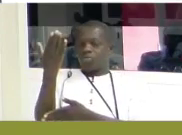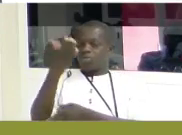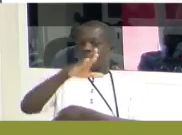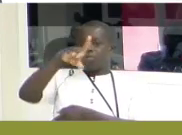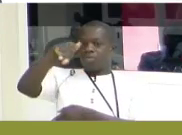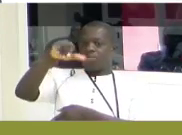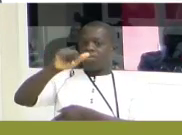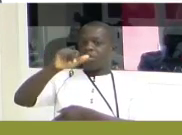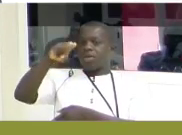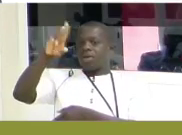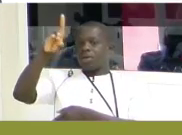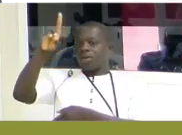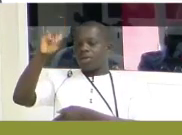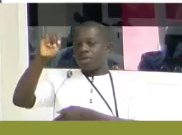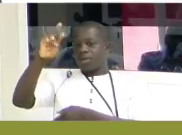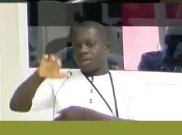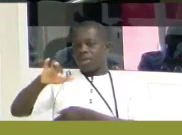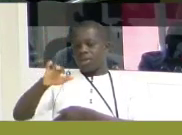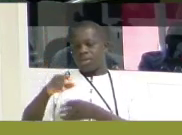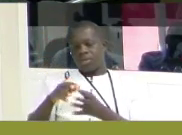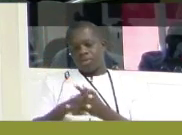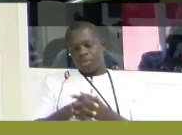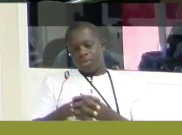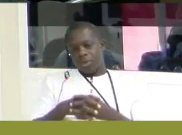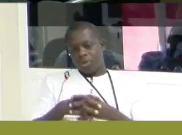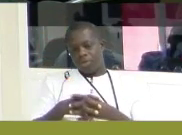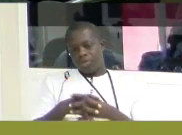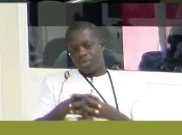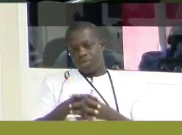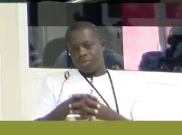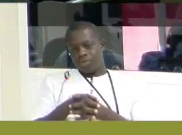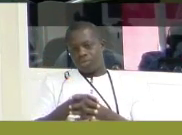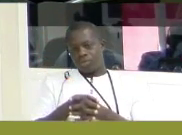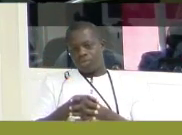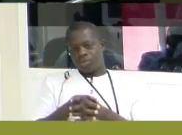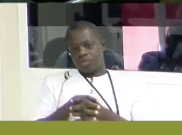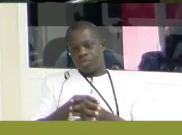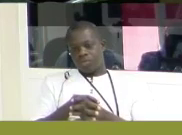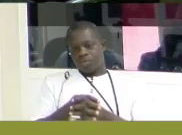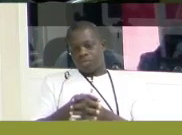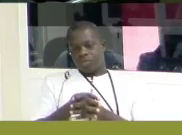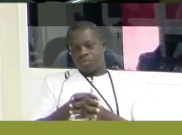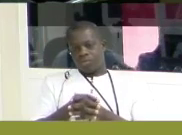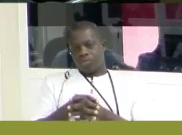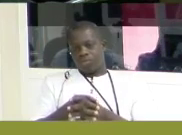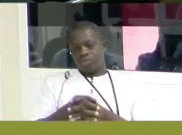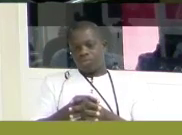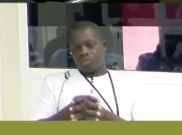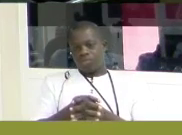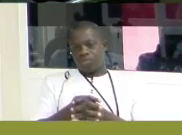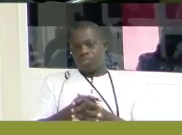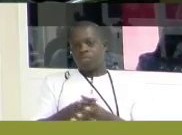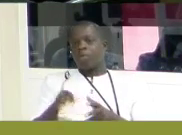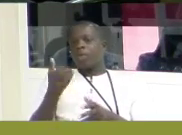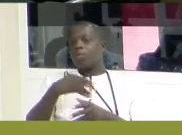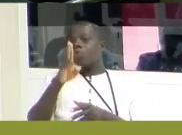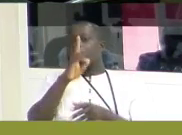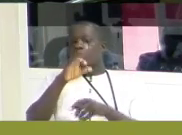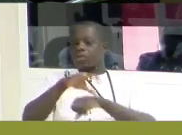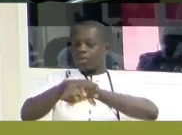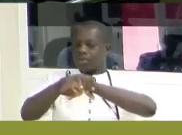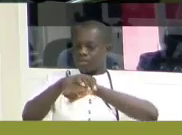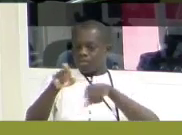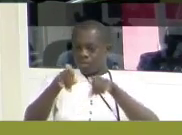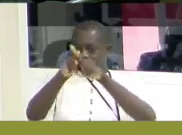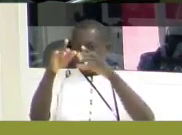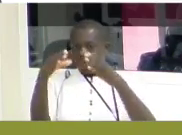hacked. The people that you were detained with on day one, were they part of those list of names that were retrieved? Yes, some